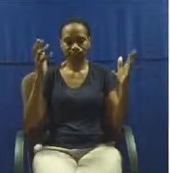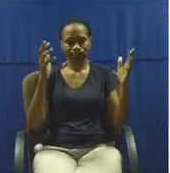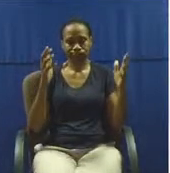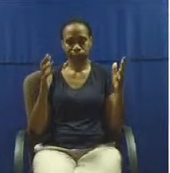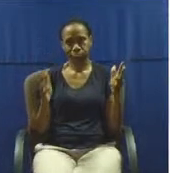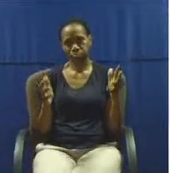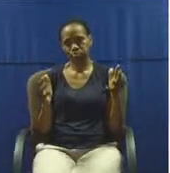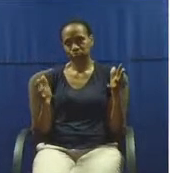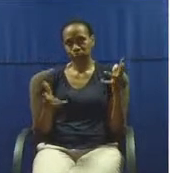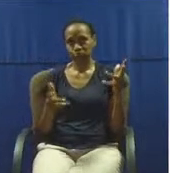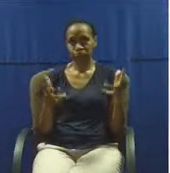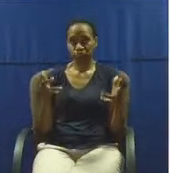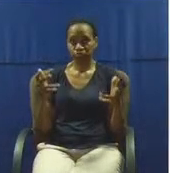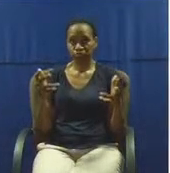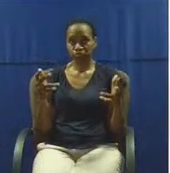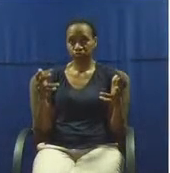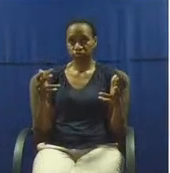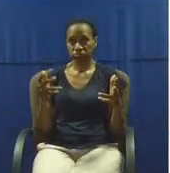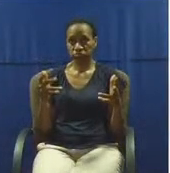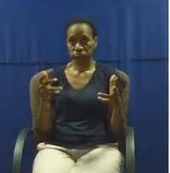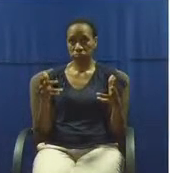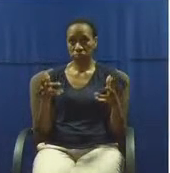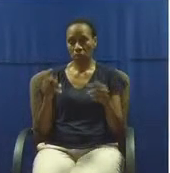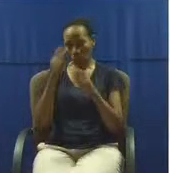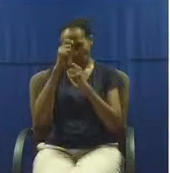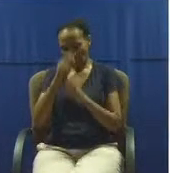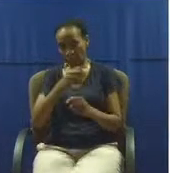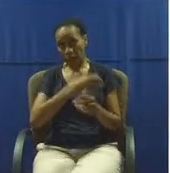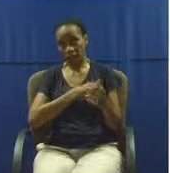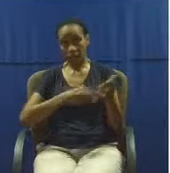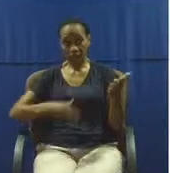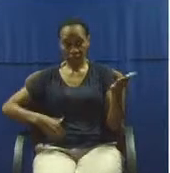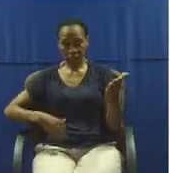Thank you. Honorable the President.